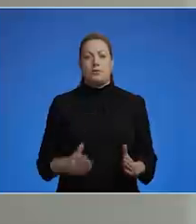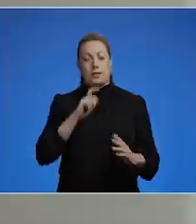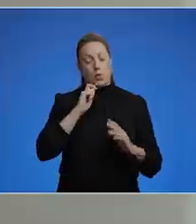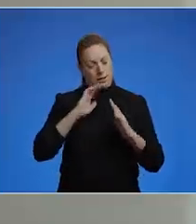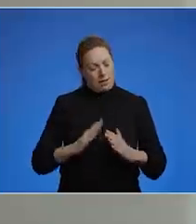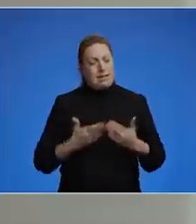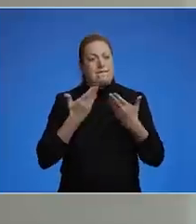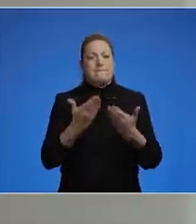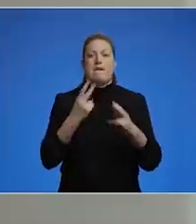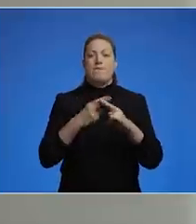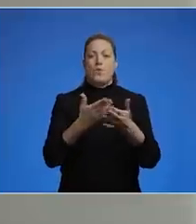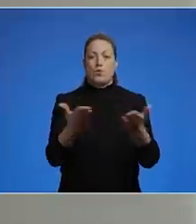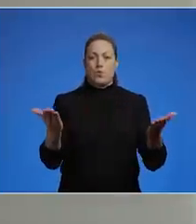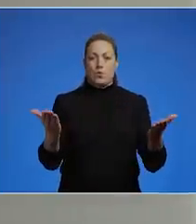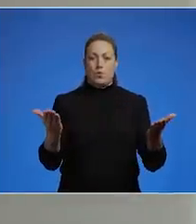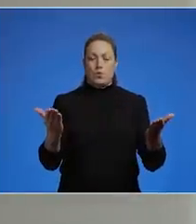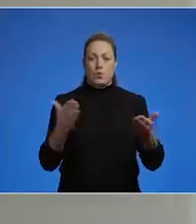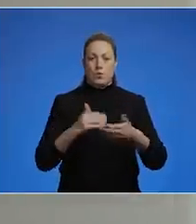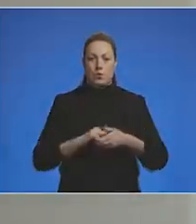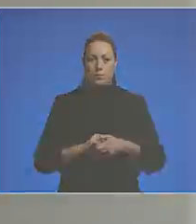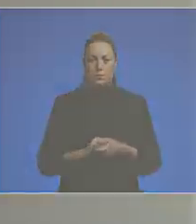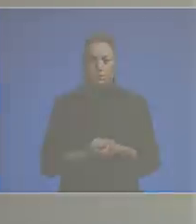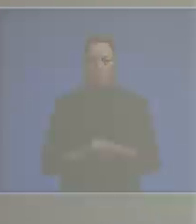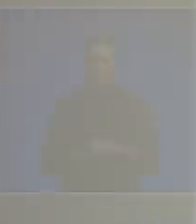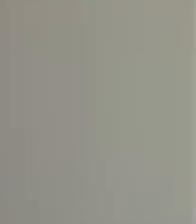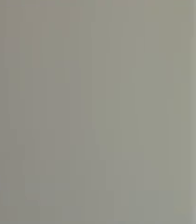be given up for you."